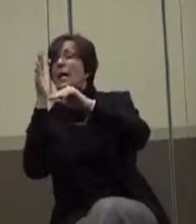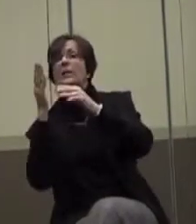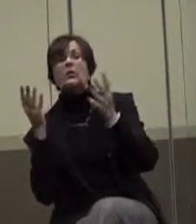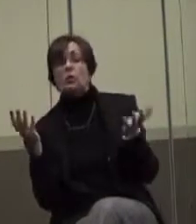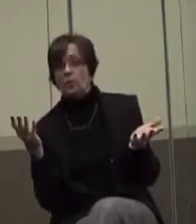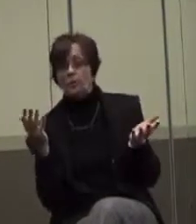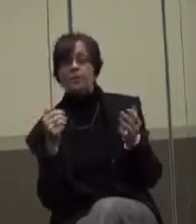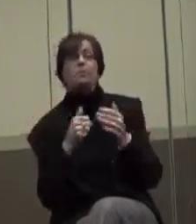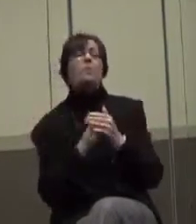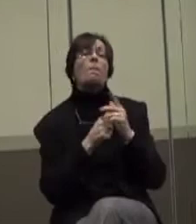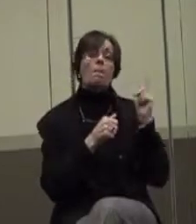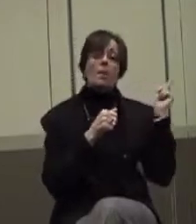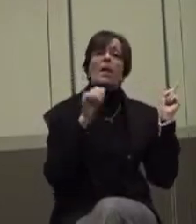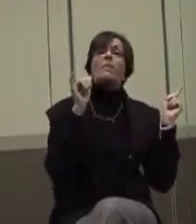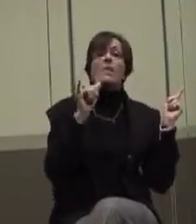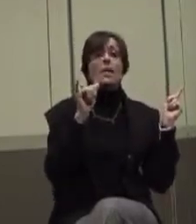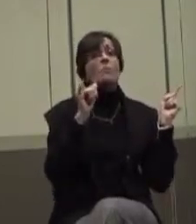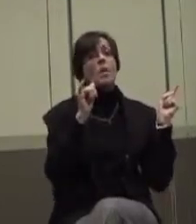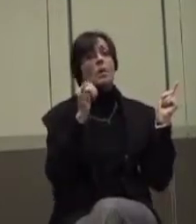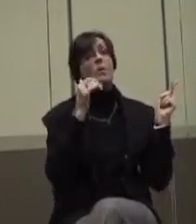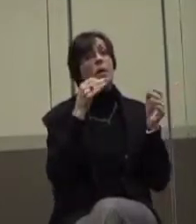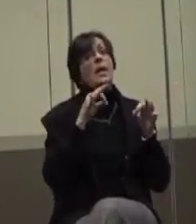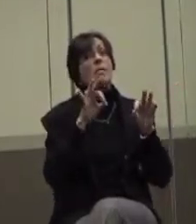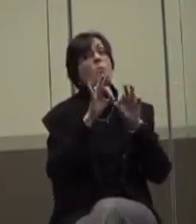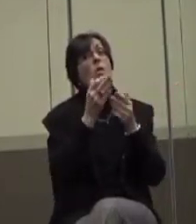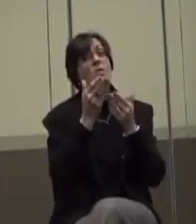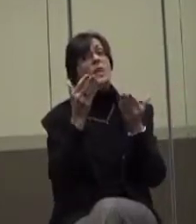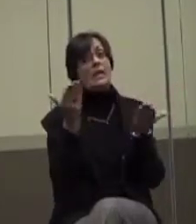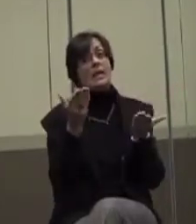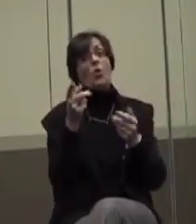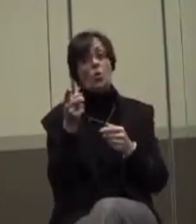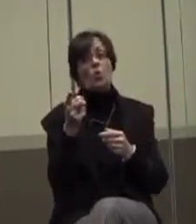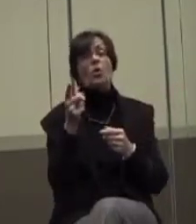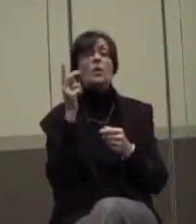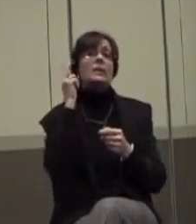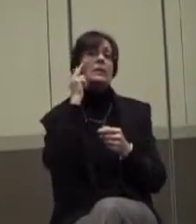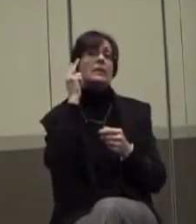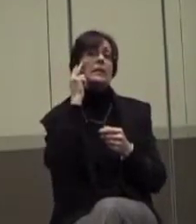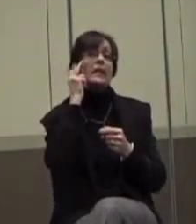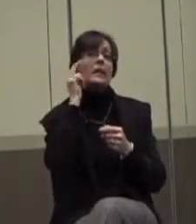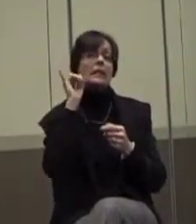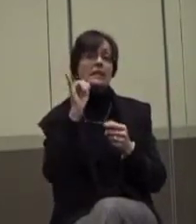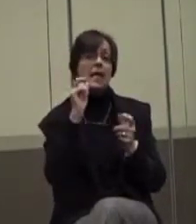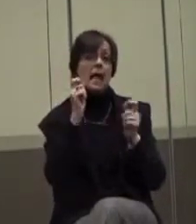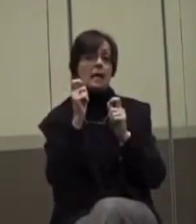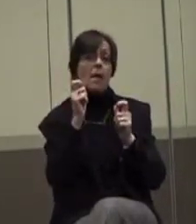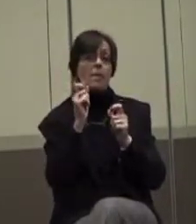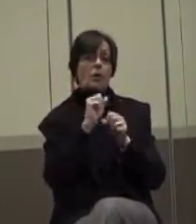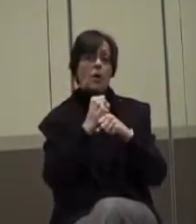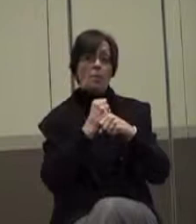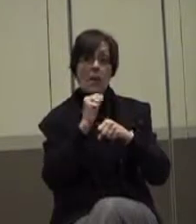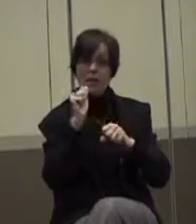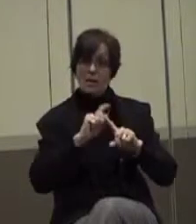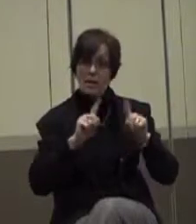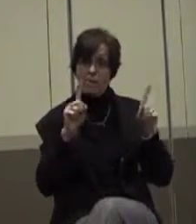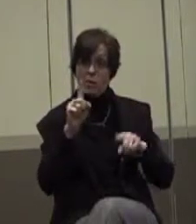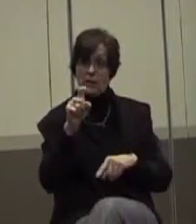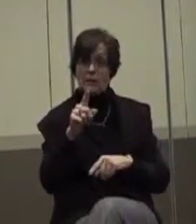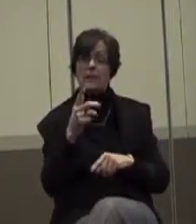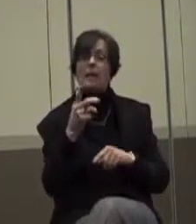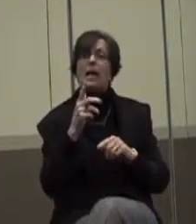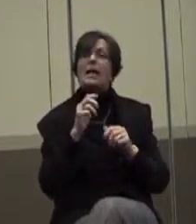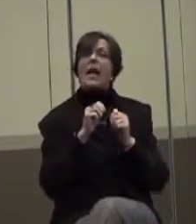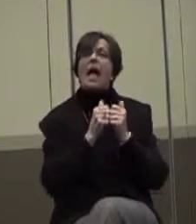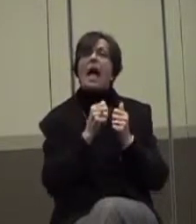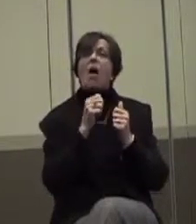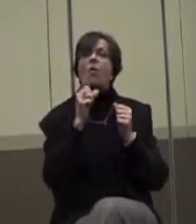not? Right. Yeah, that would probably be a very important thing in this case, right? To see, does that accommodation make a difference? And